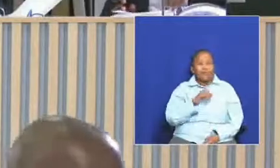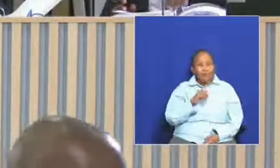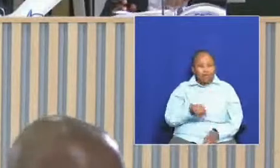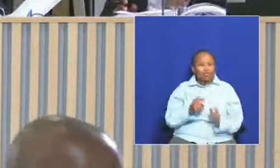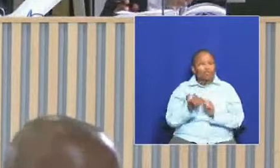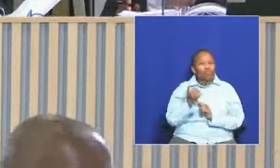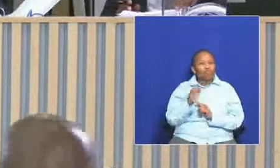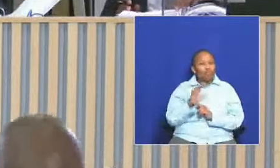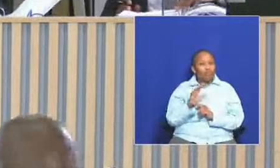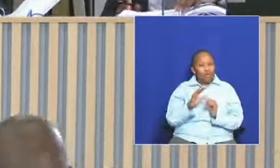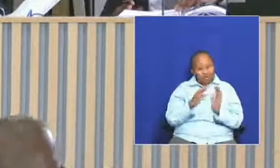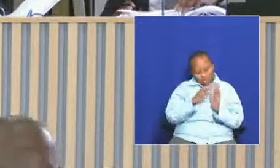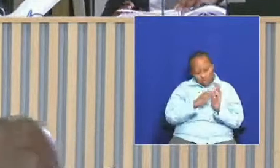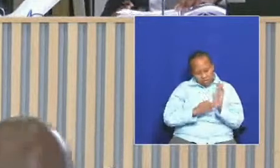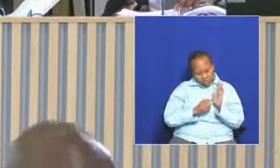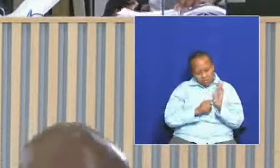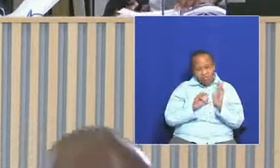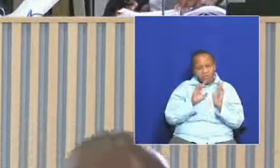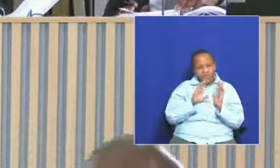CJC 417.